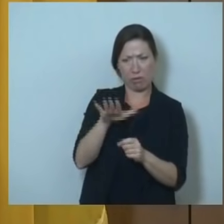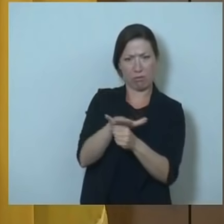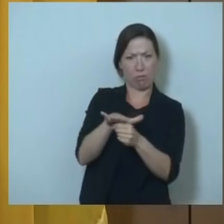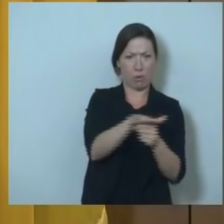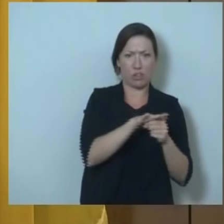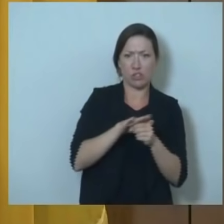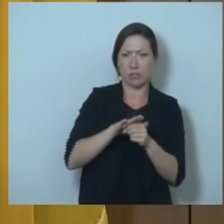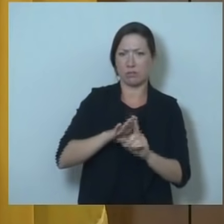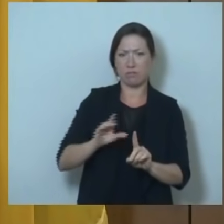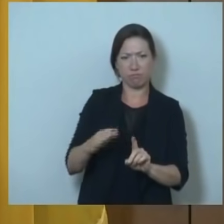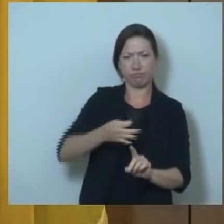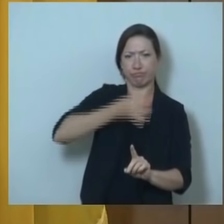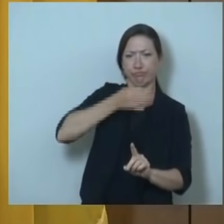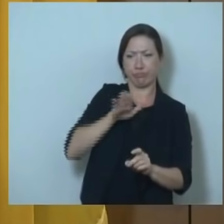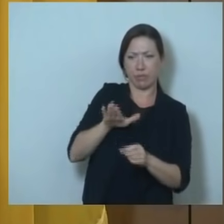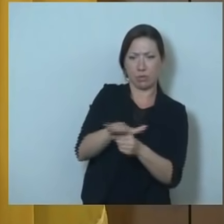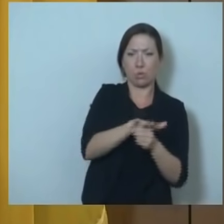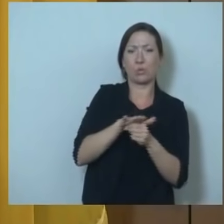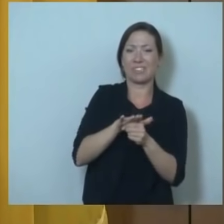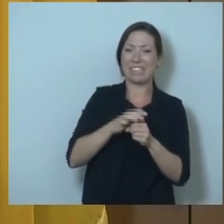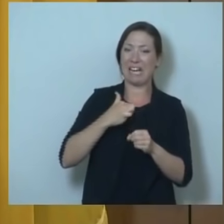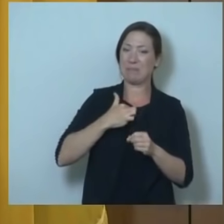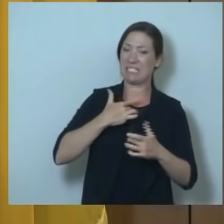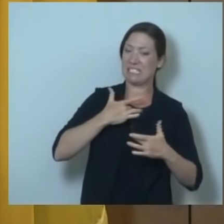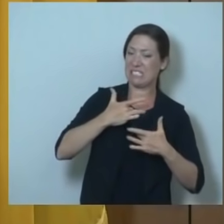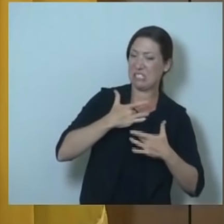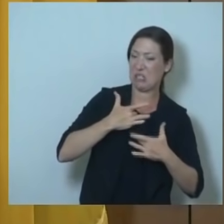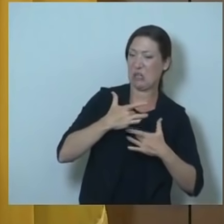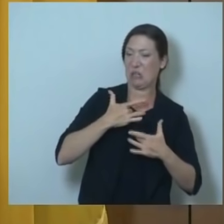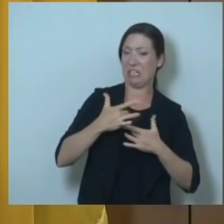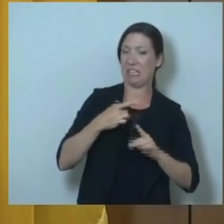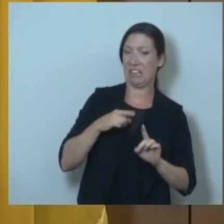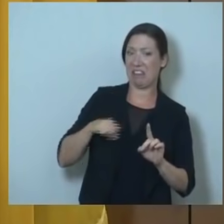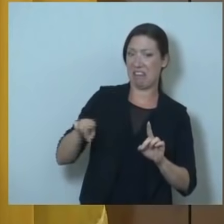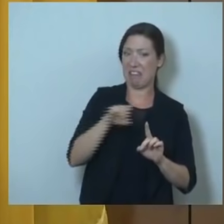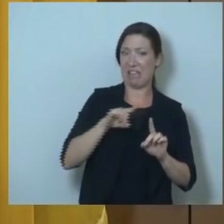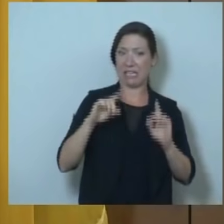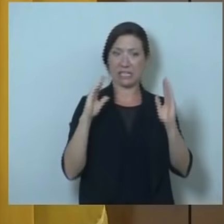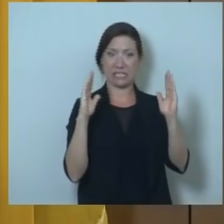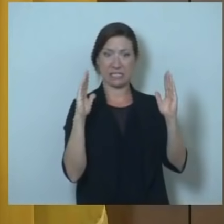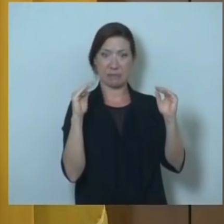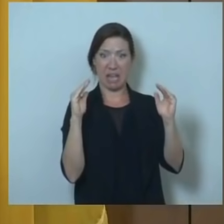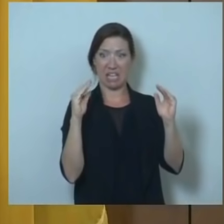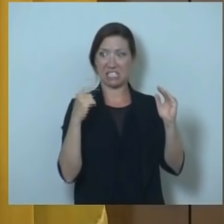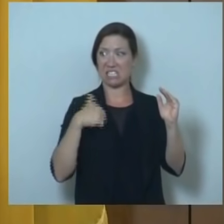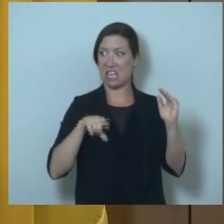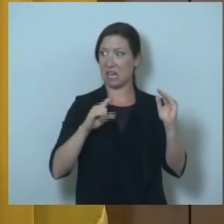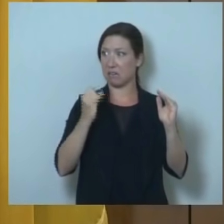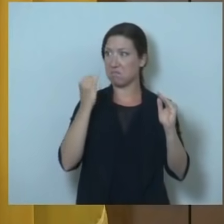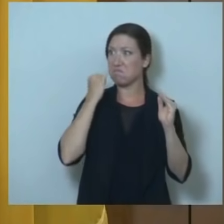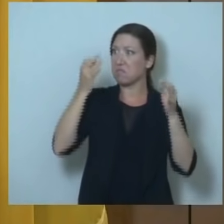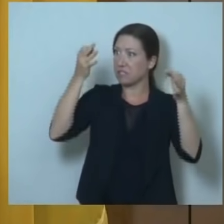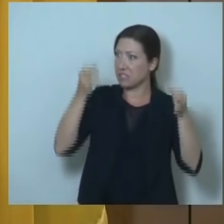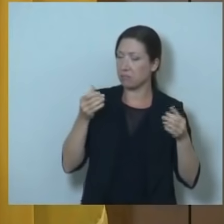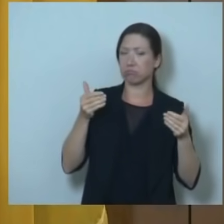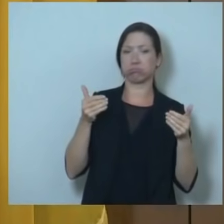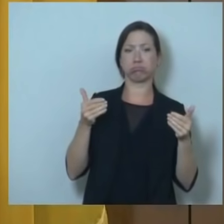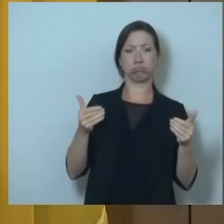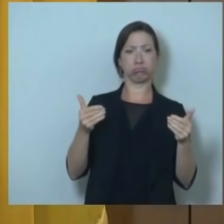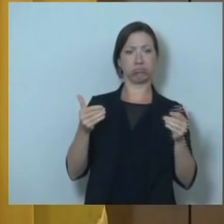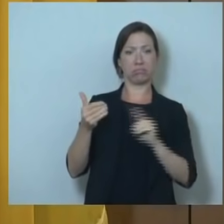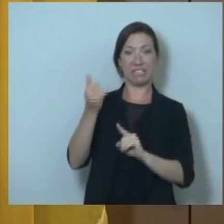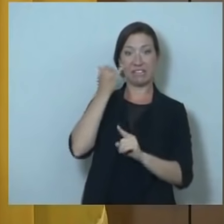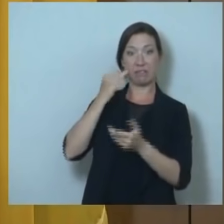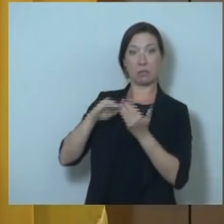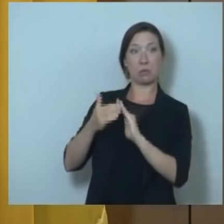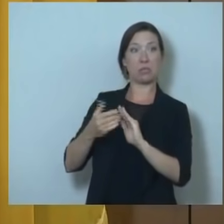these resolutions, that there's an expectation that the resolution enough suggests that if the community wants a